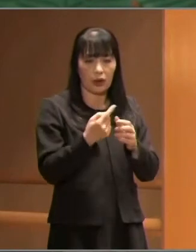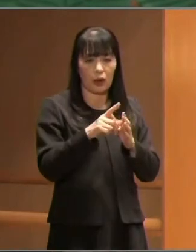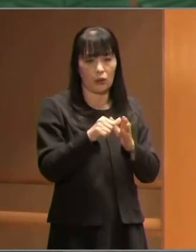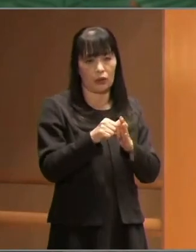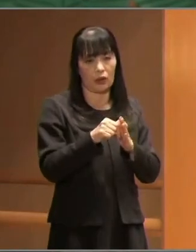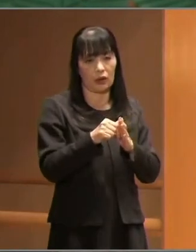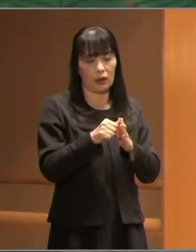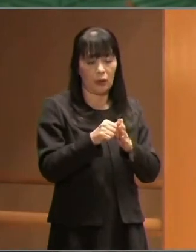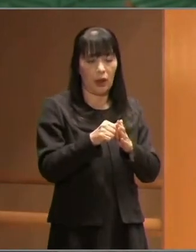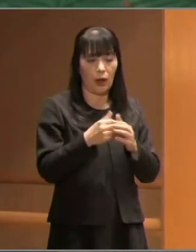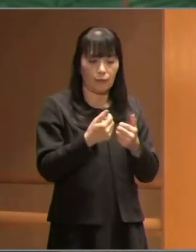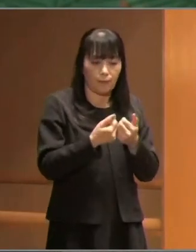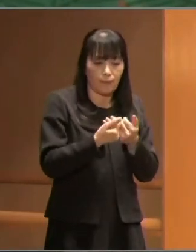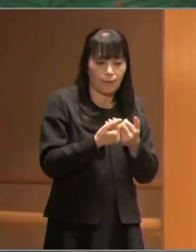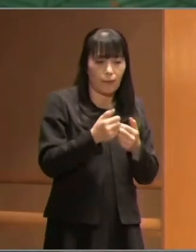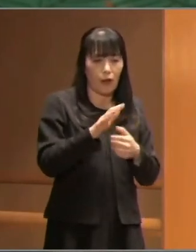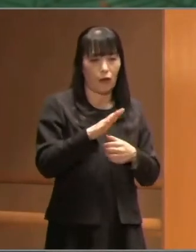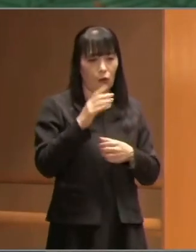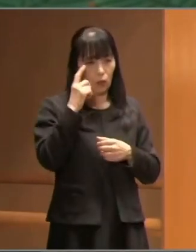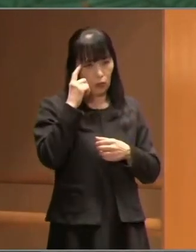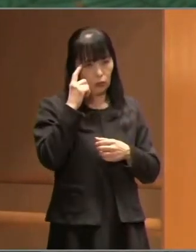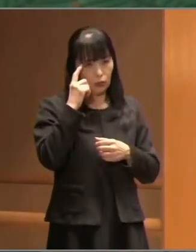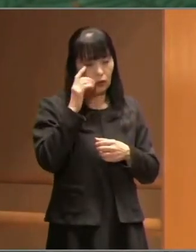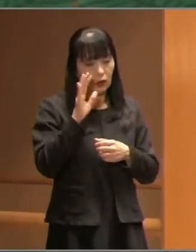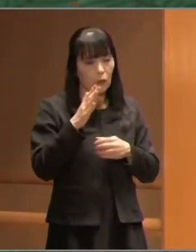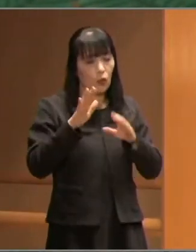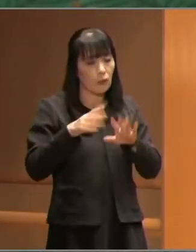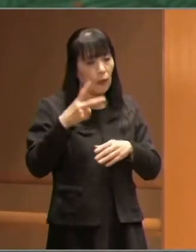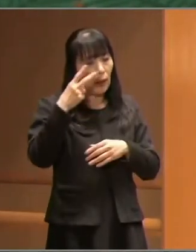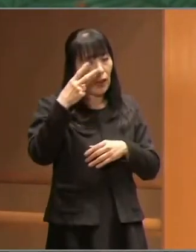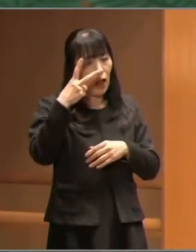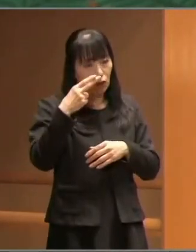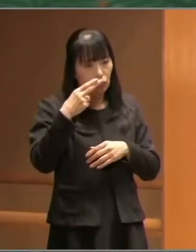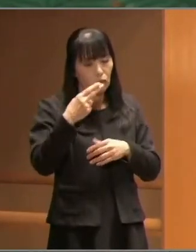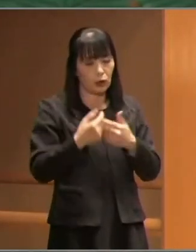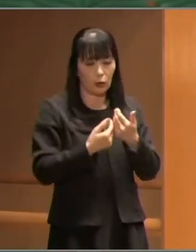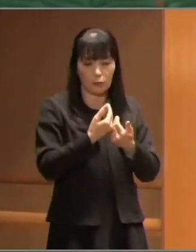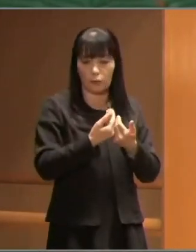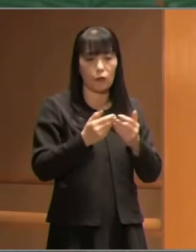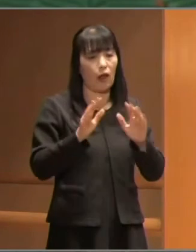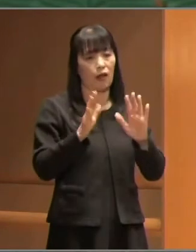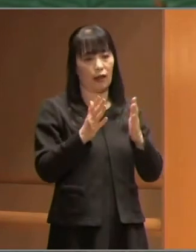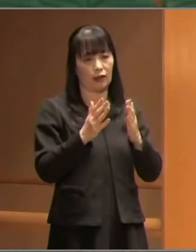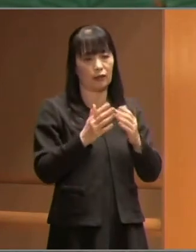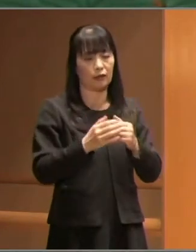a bit feeling it odd. But today we use glass in our daily lives.